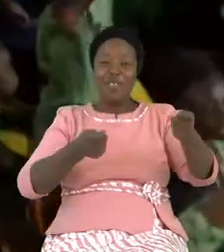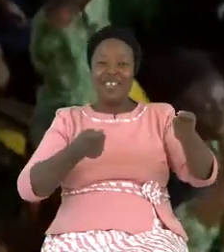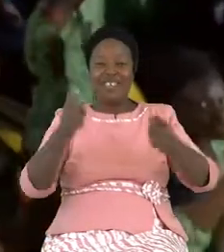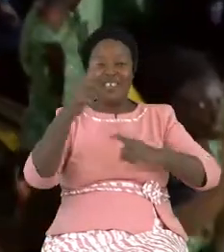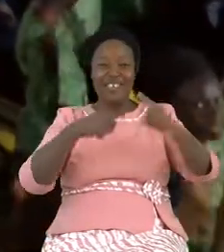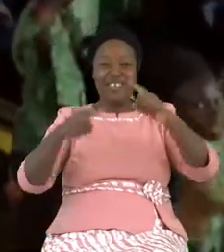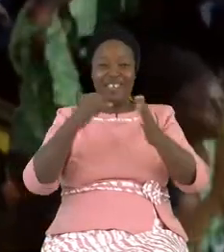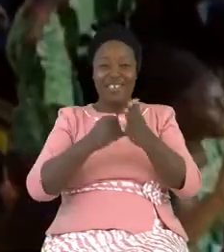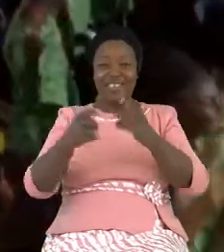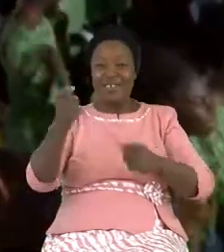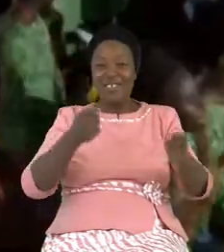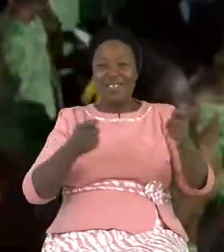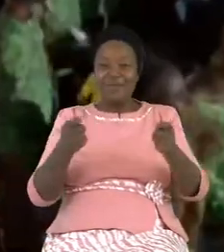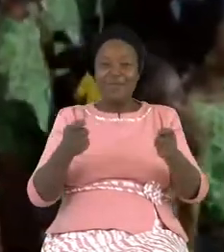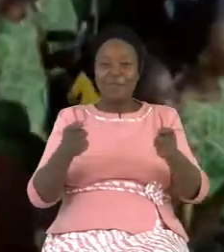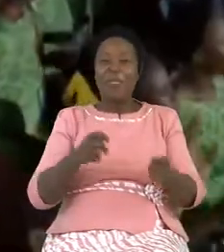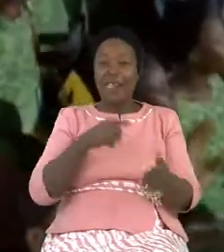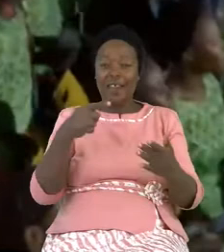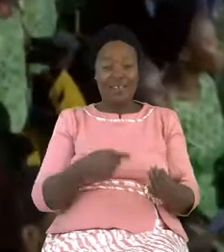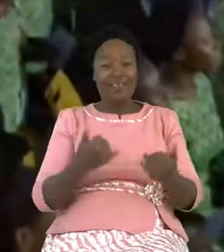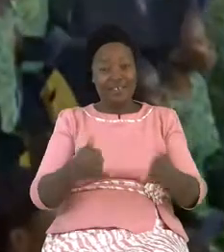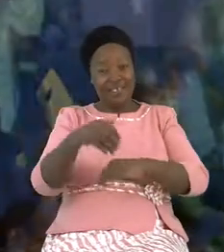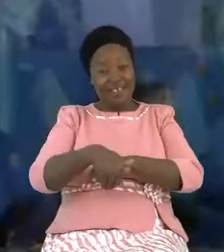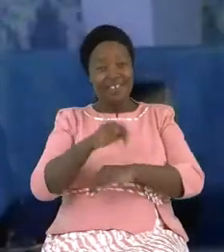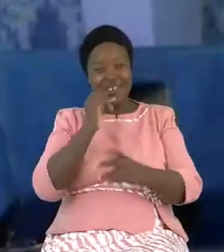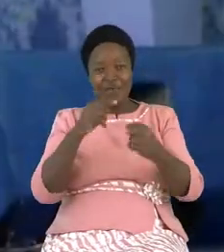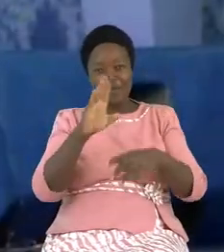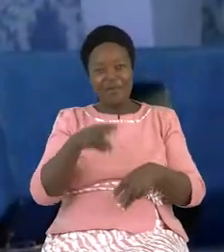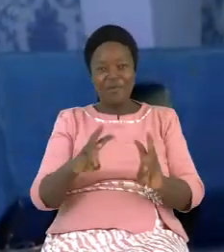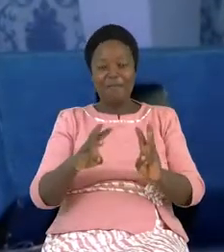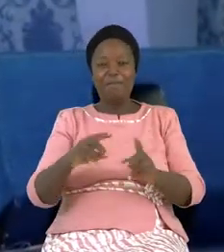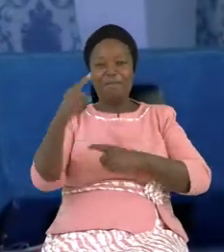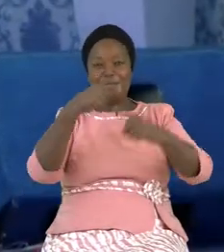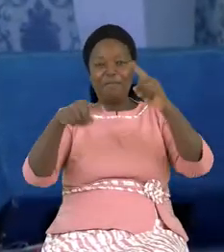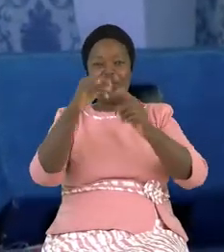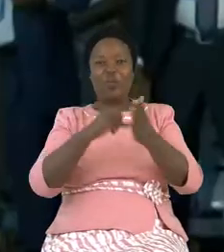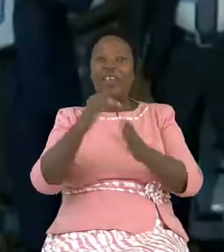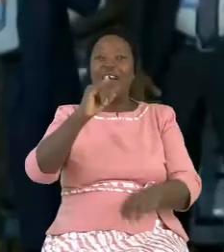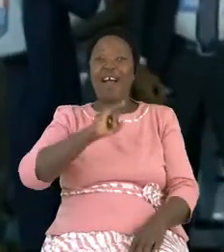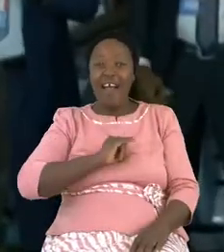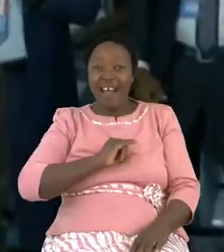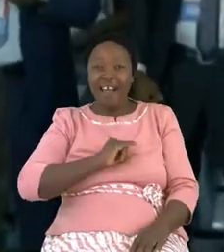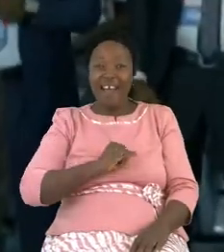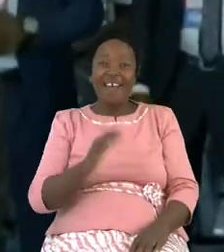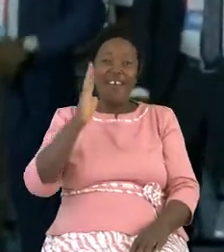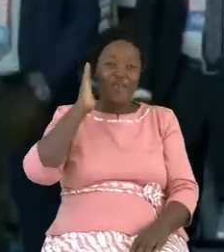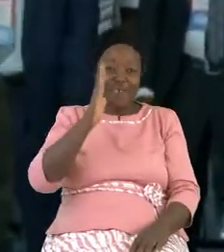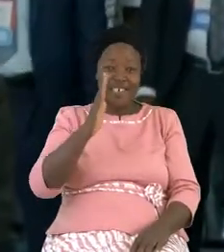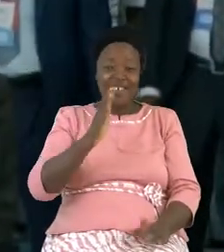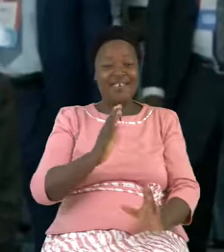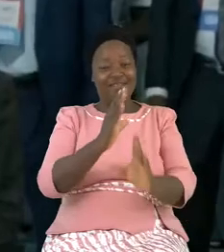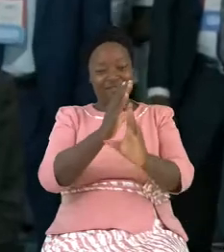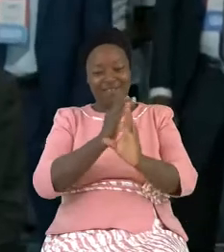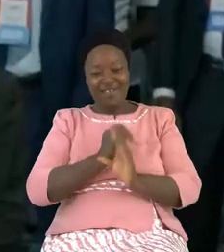Tonight is coming your way. I will receive. And to